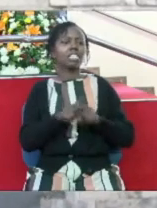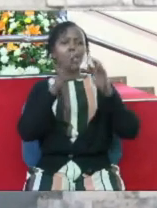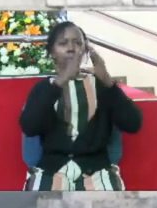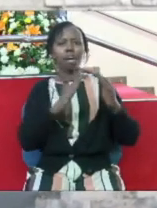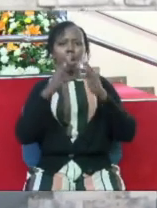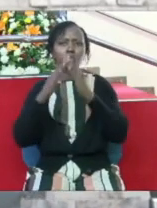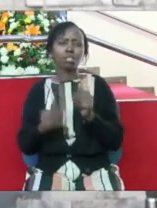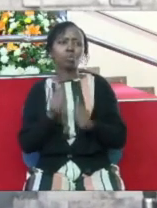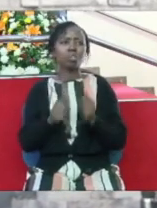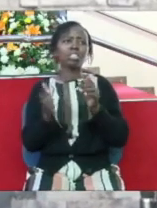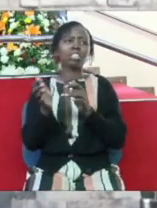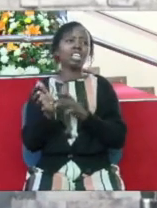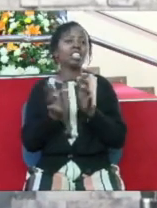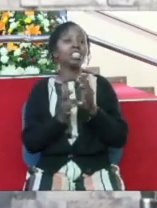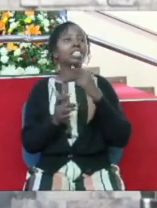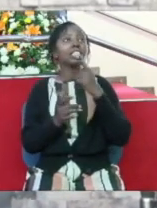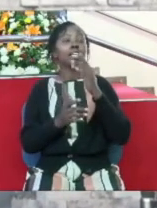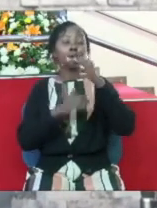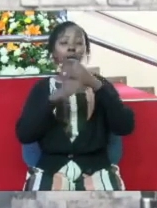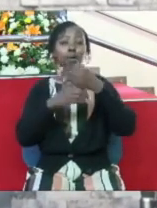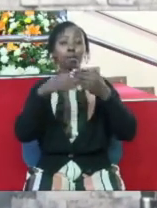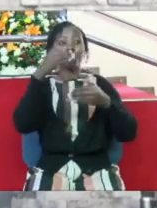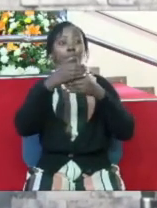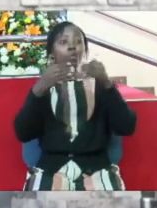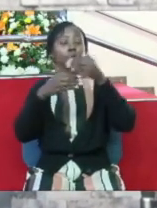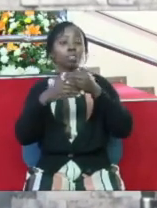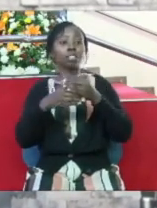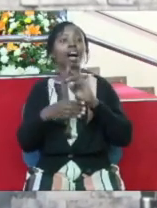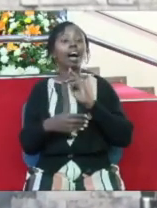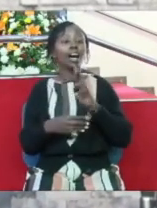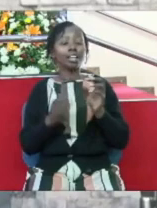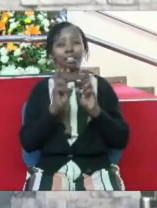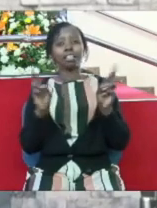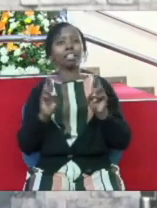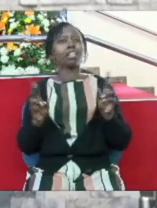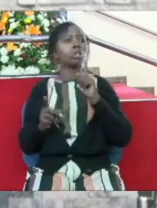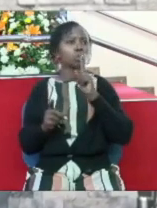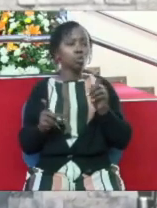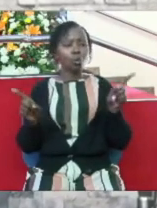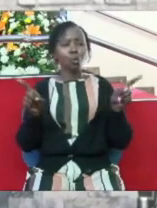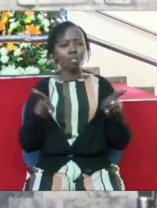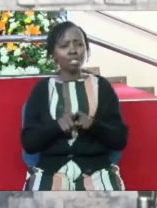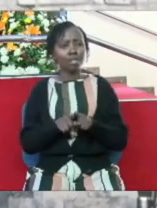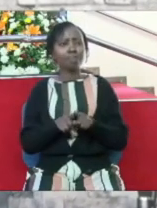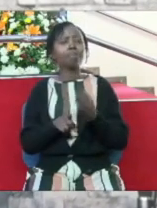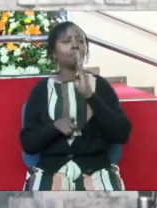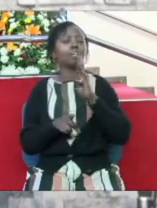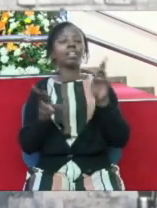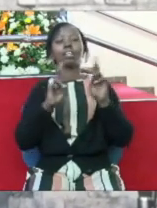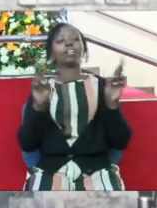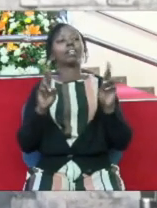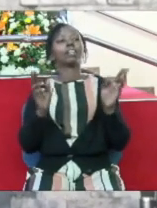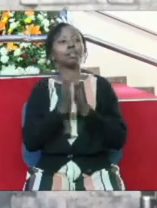ambayo alisema anaenda kuandaa karibu yako tayari. And so we better be ready too. So lazima tuwe tayari pia. Praise the name of the